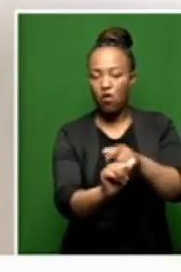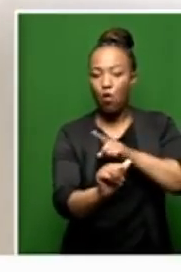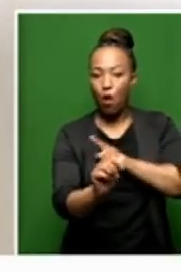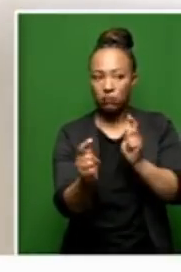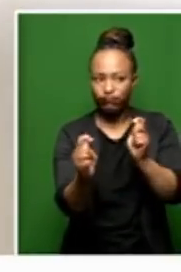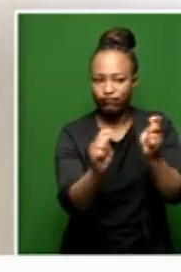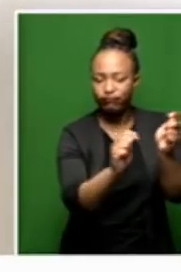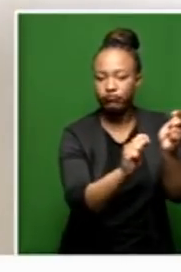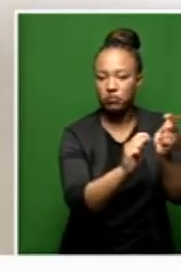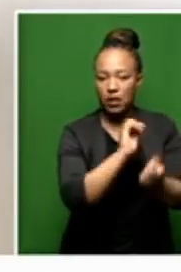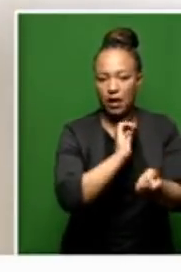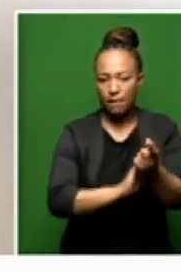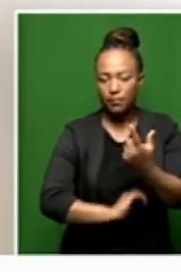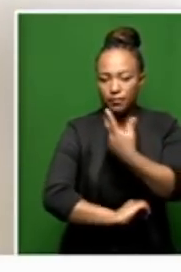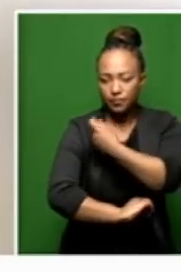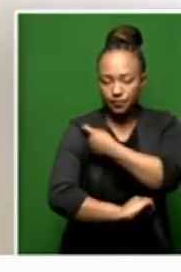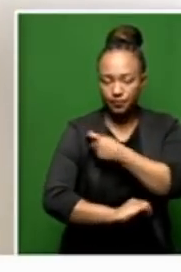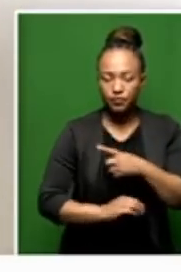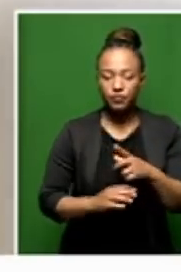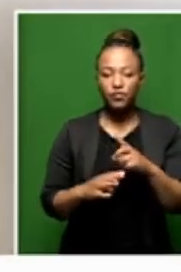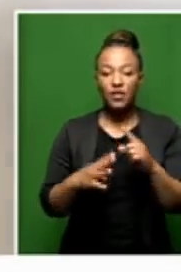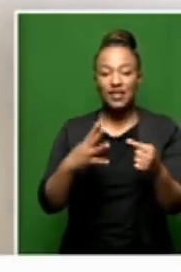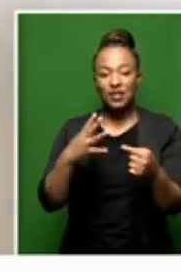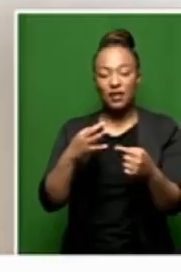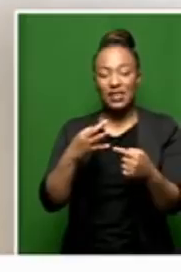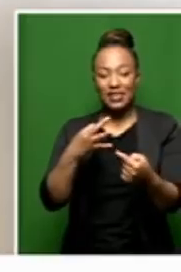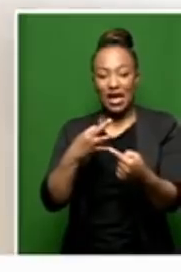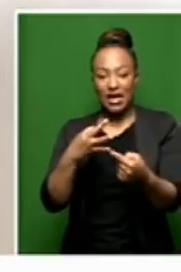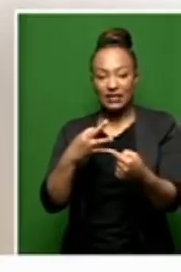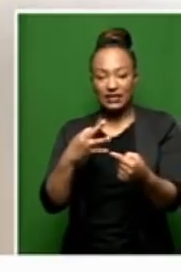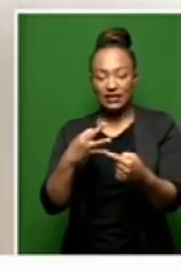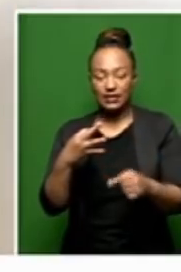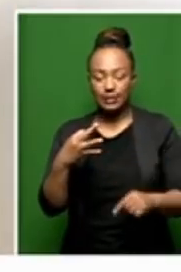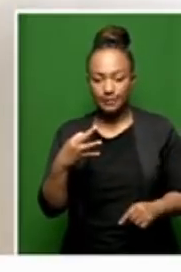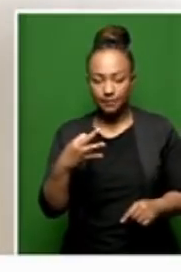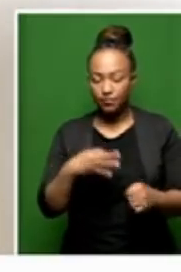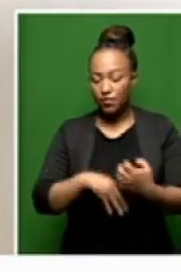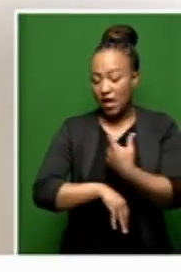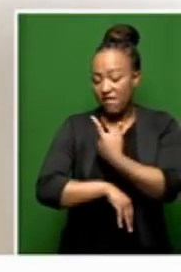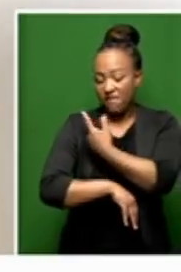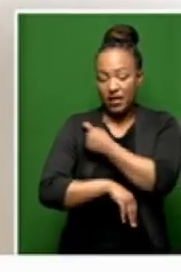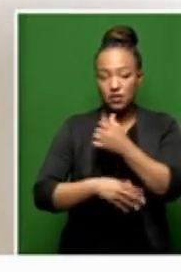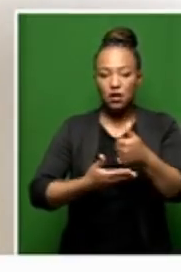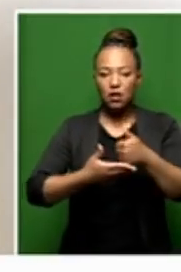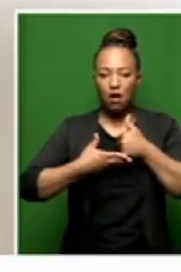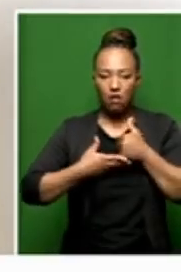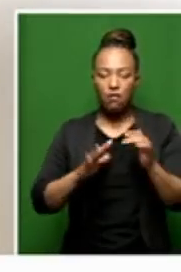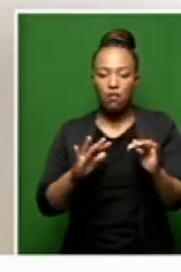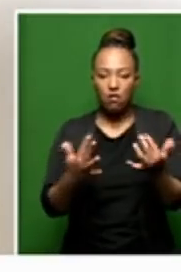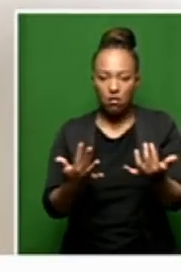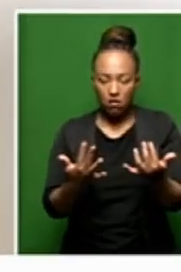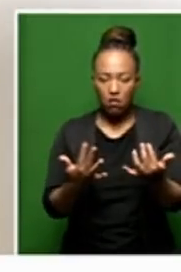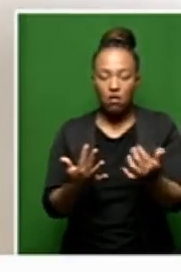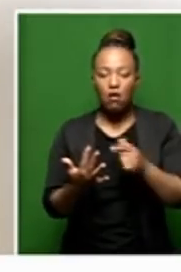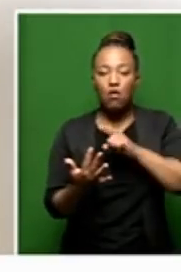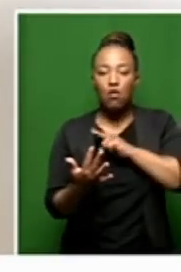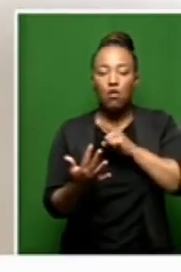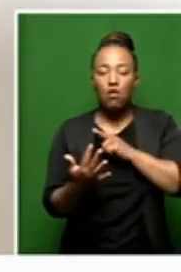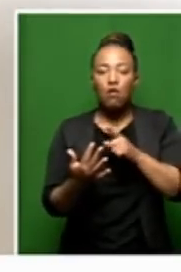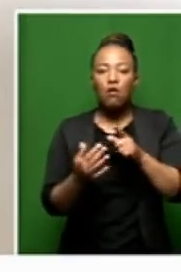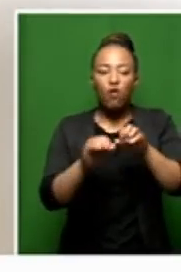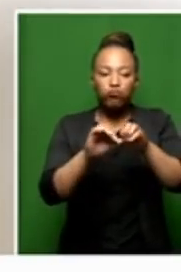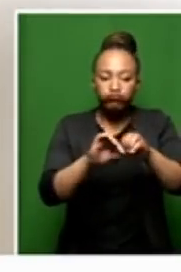mutating virus. And the third thing is that the vaccine further reduces the chances of transmission also.